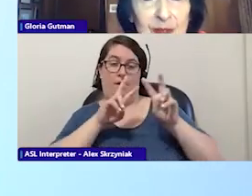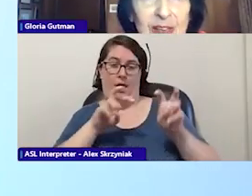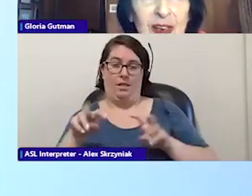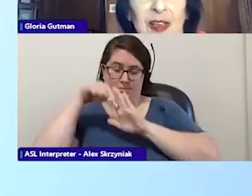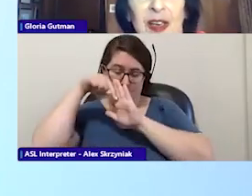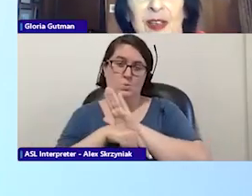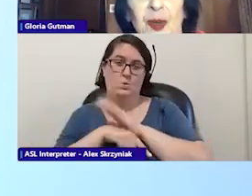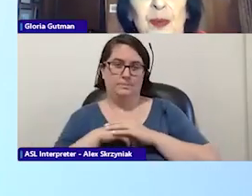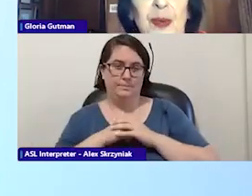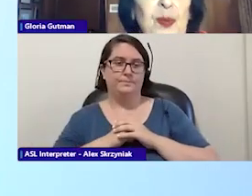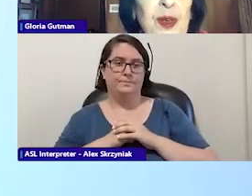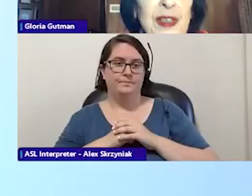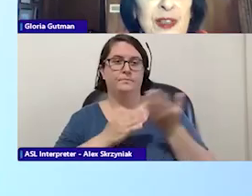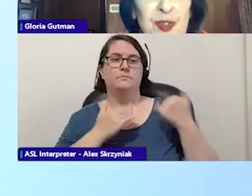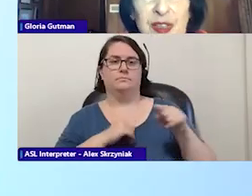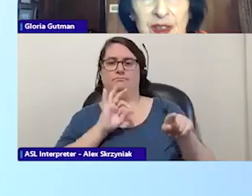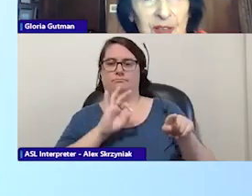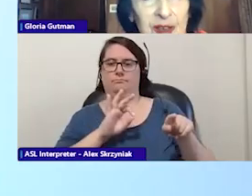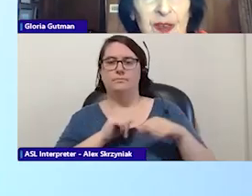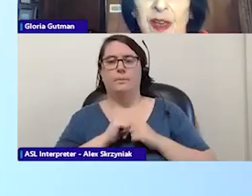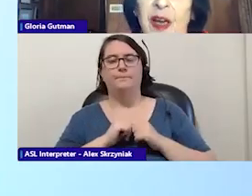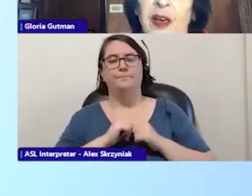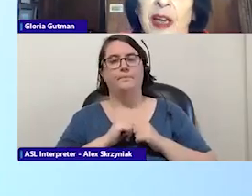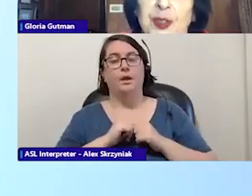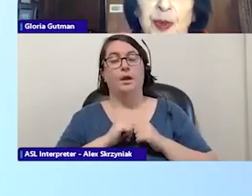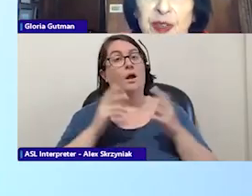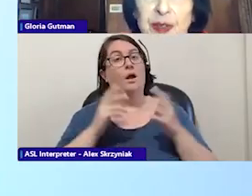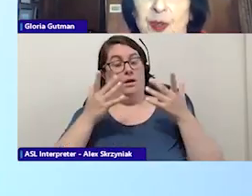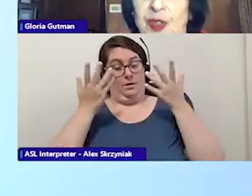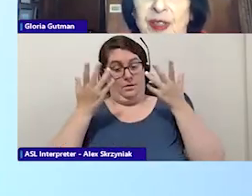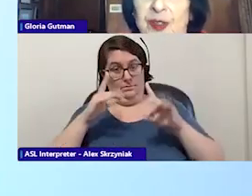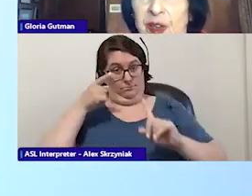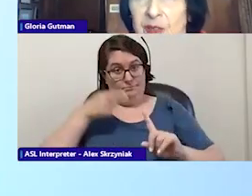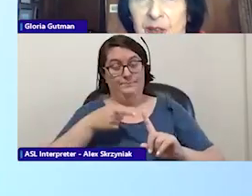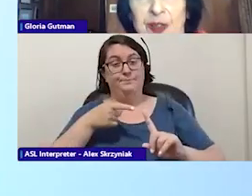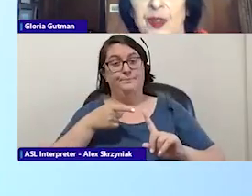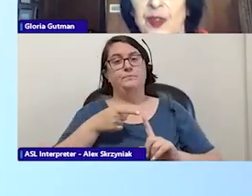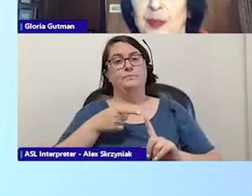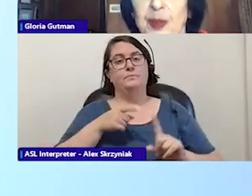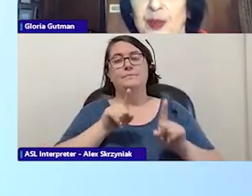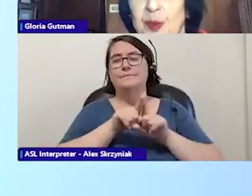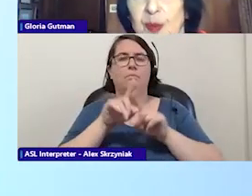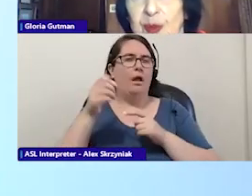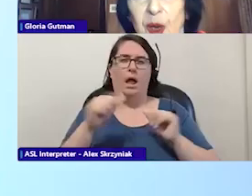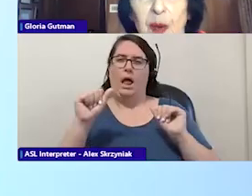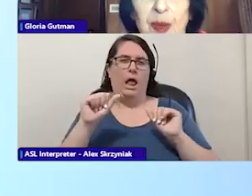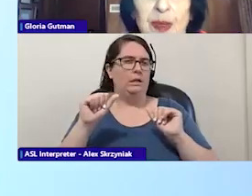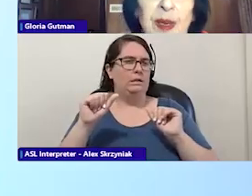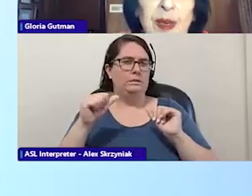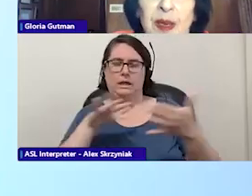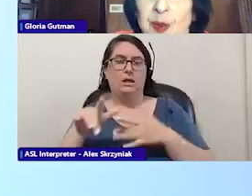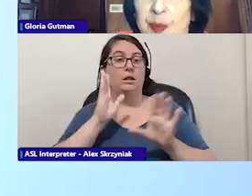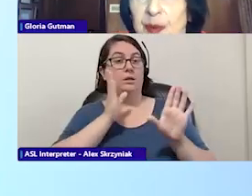Next slide. So, but when all is said and done, as with other studies, psychological abuse was most